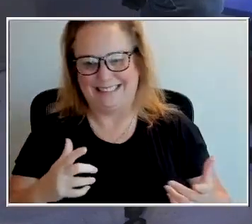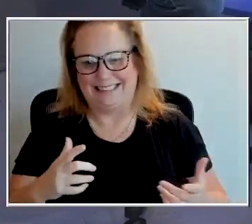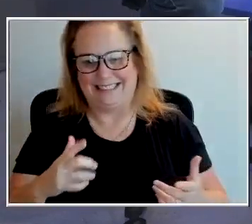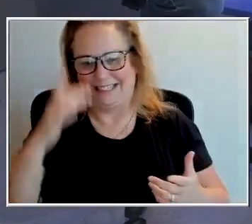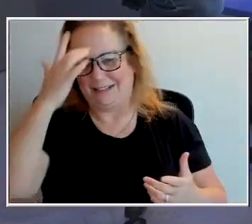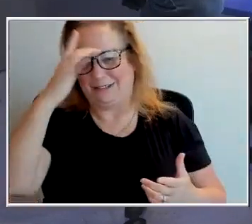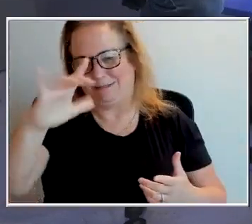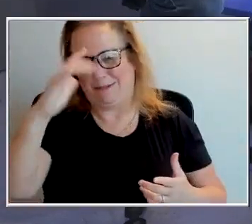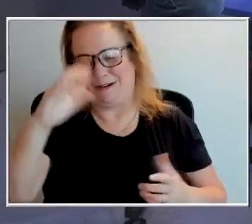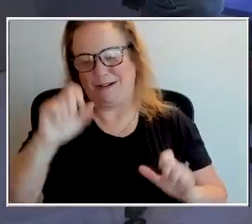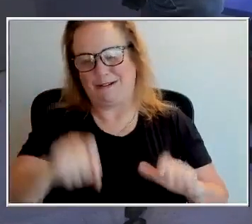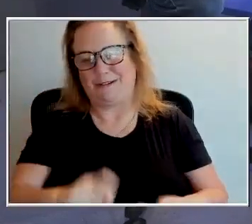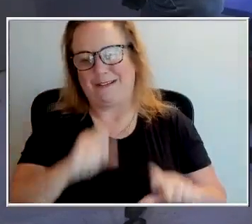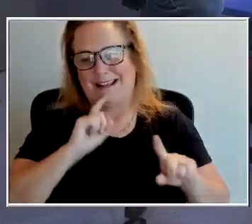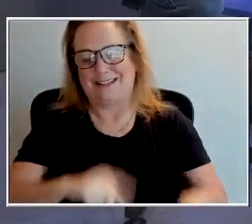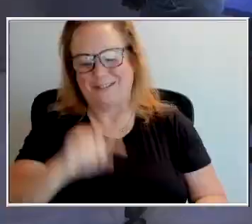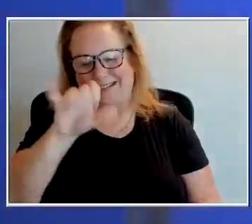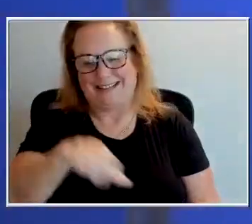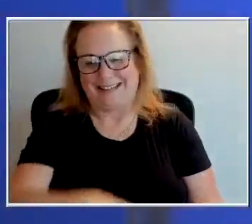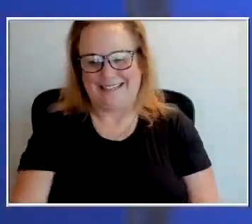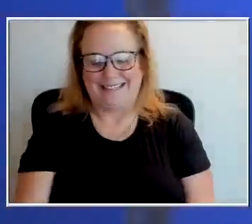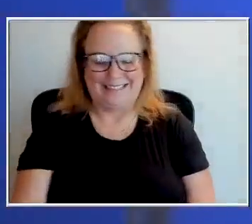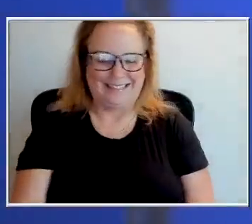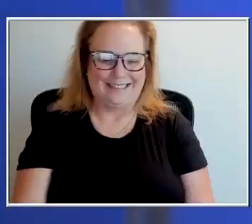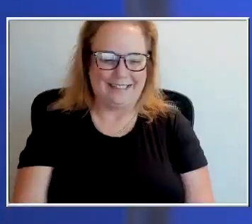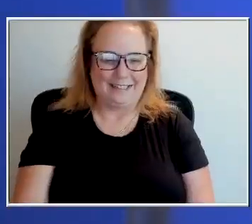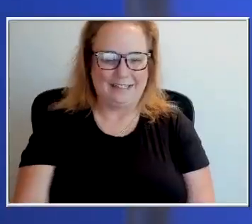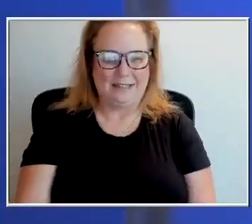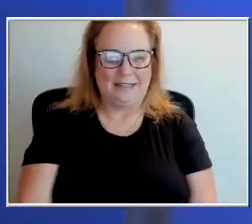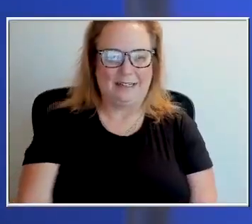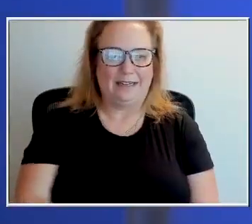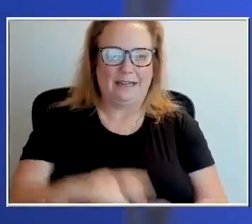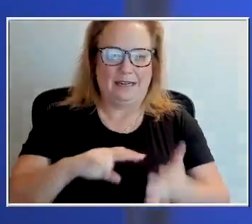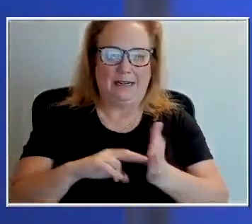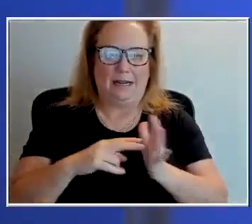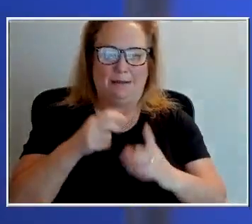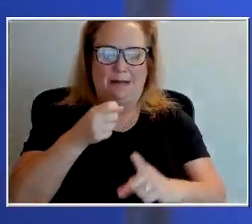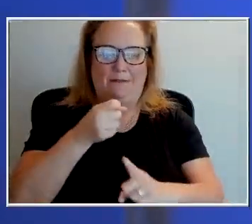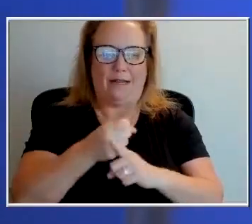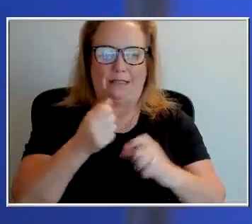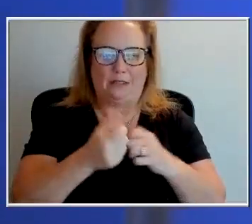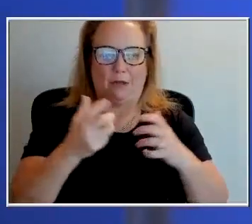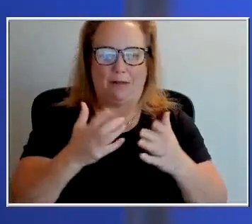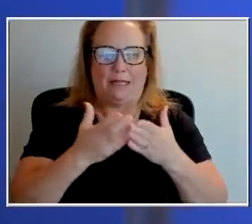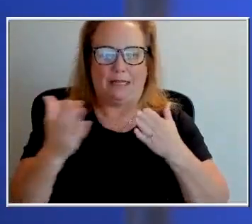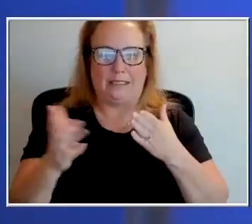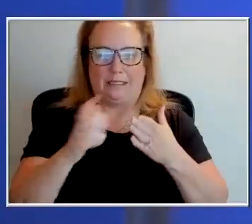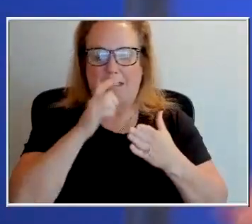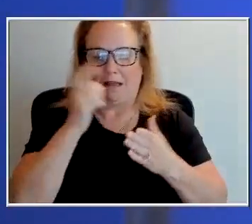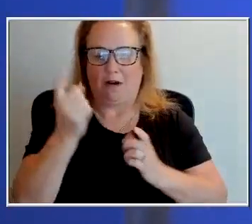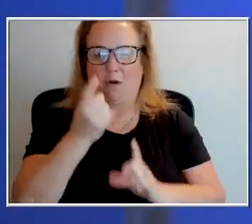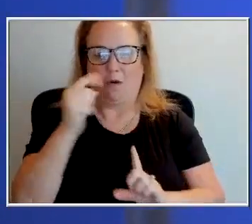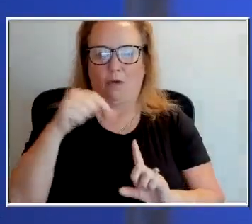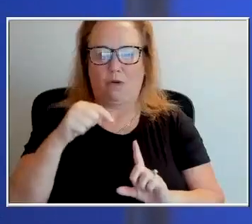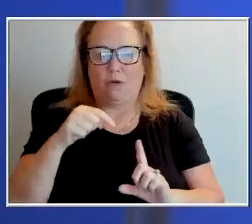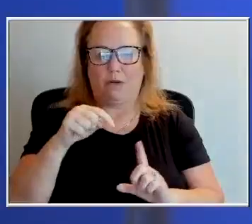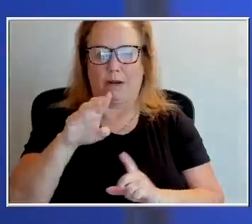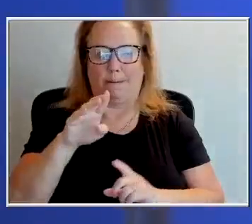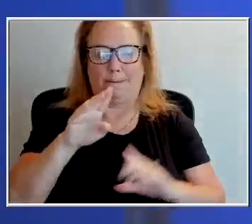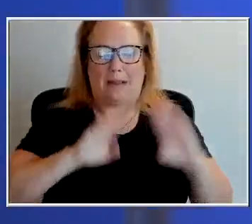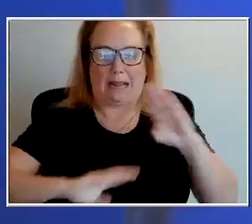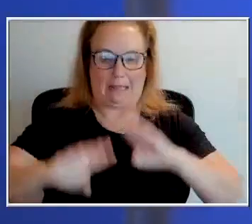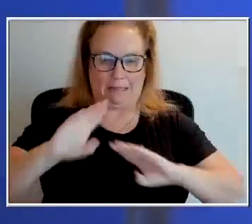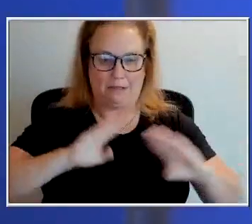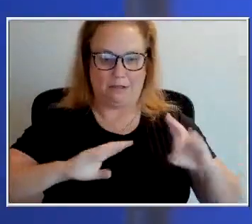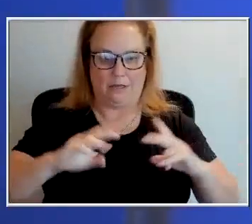you can do this. Yeah, I mean, I think it affects so many things besides just the biology, but also the